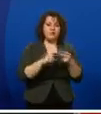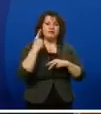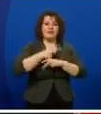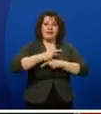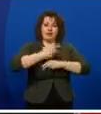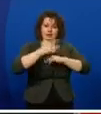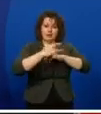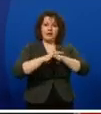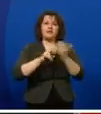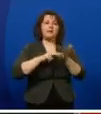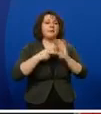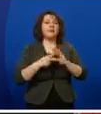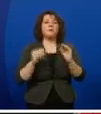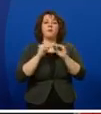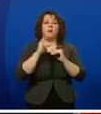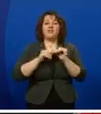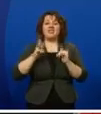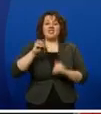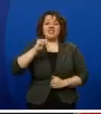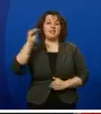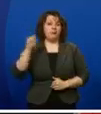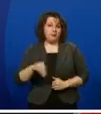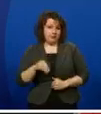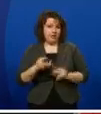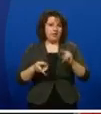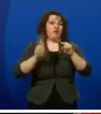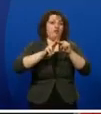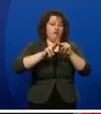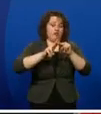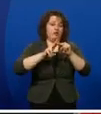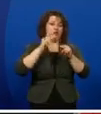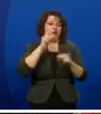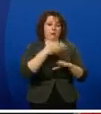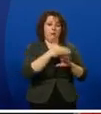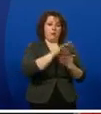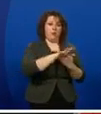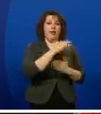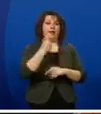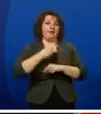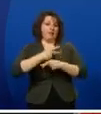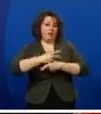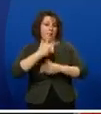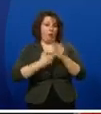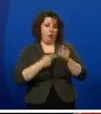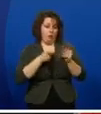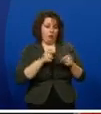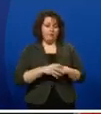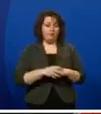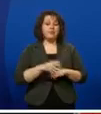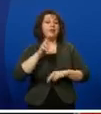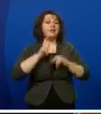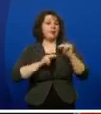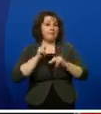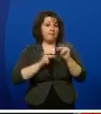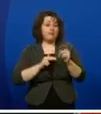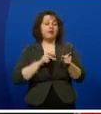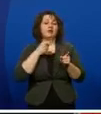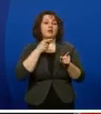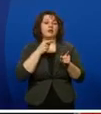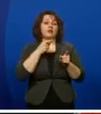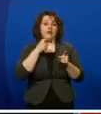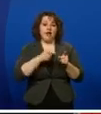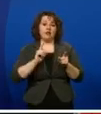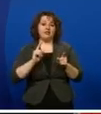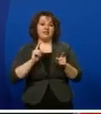allow for an increase of over 60% for both the preschool and daycare. The building is also located on